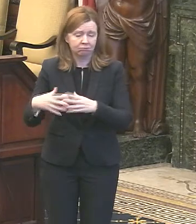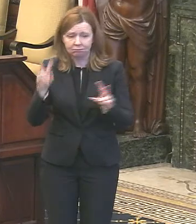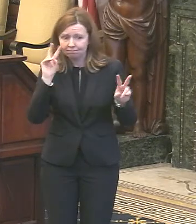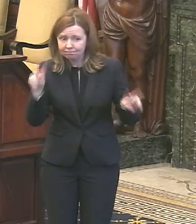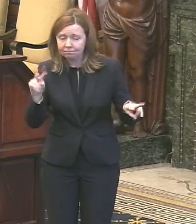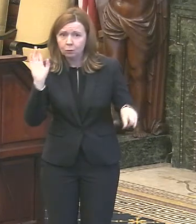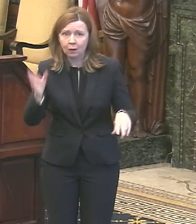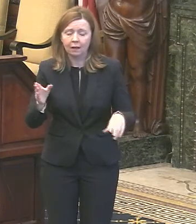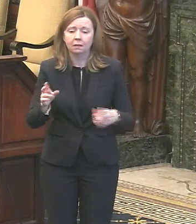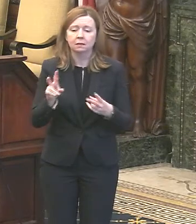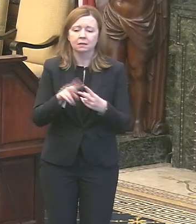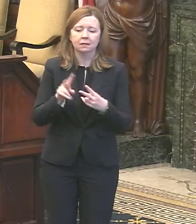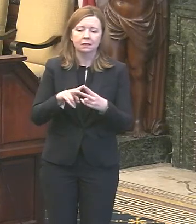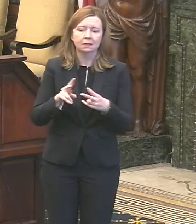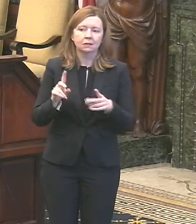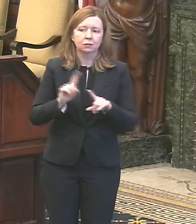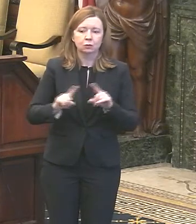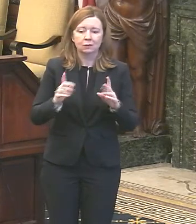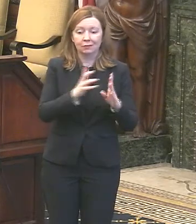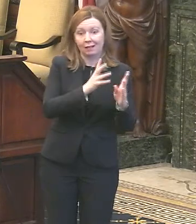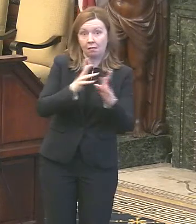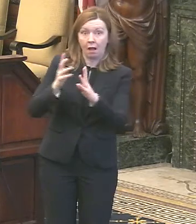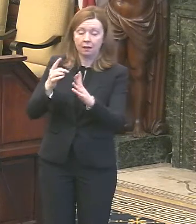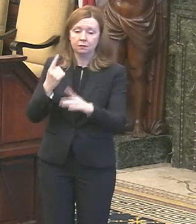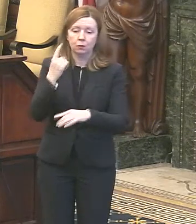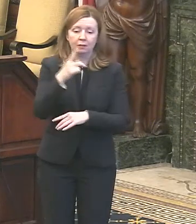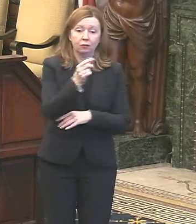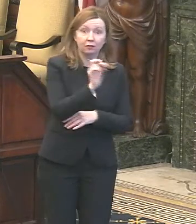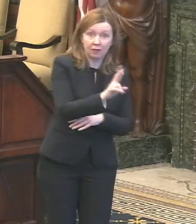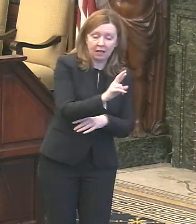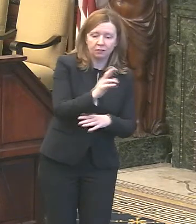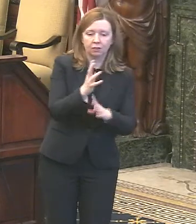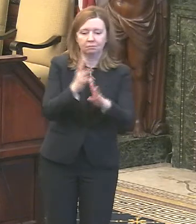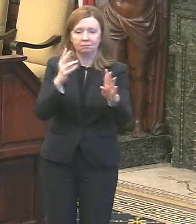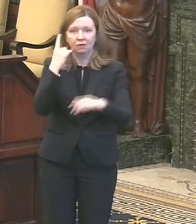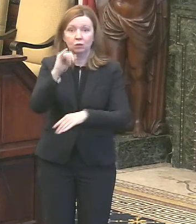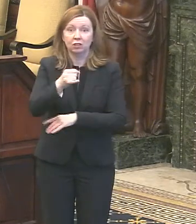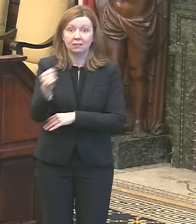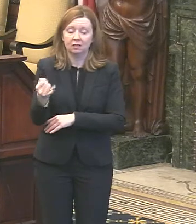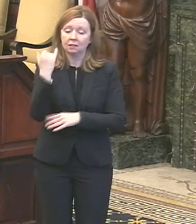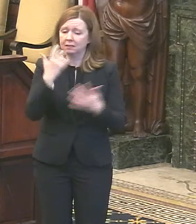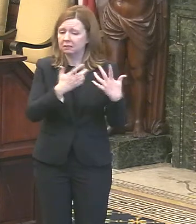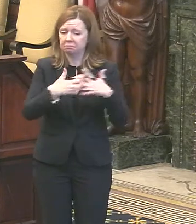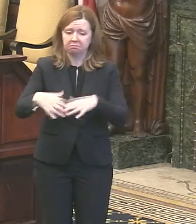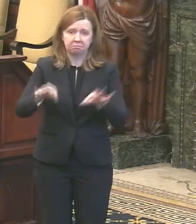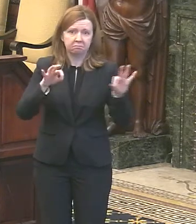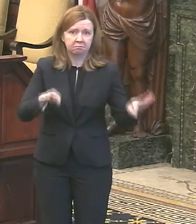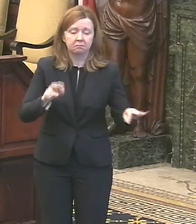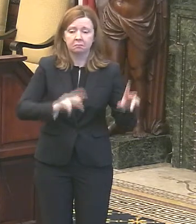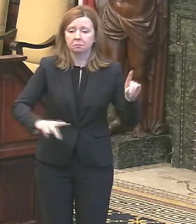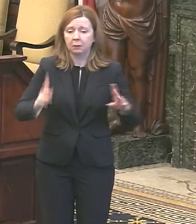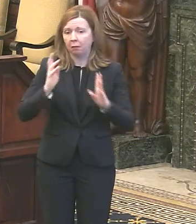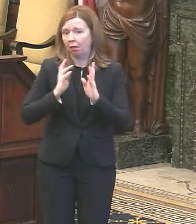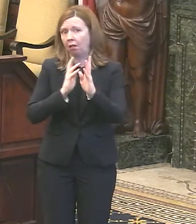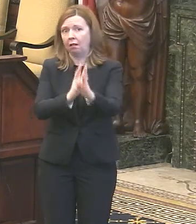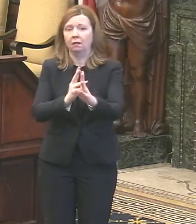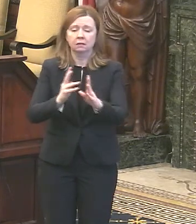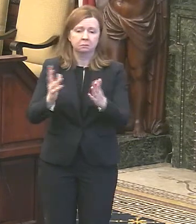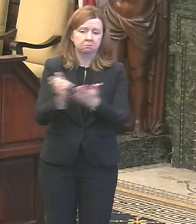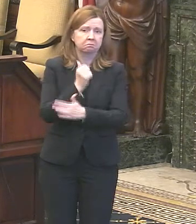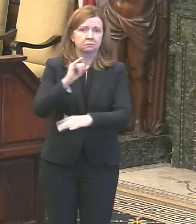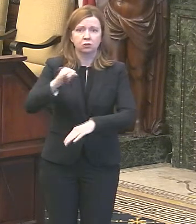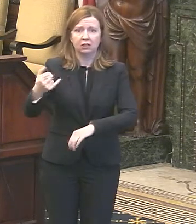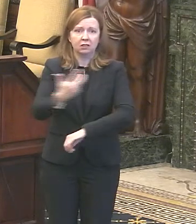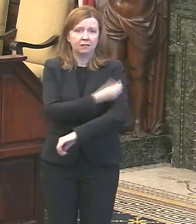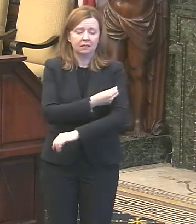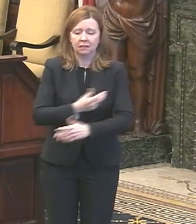there are 2 different lines, one for Pfizer, one for Johnson & Johnson. If that works out well, and if people are enthusiastic about having that choice, then we'll